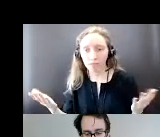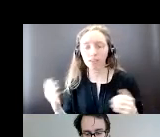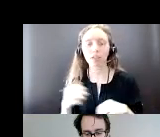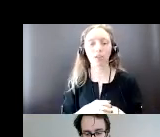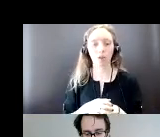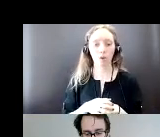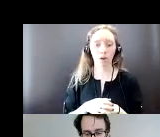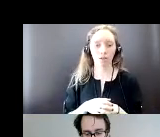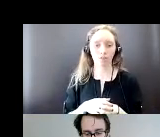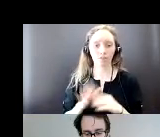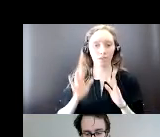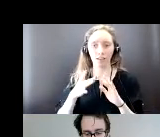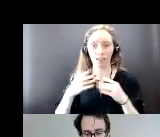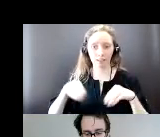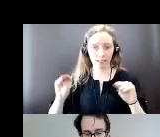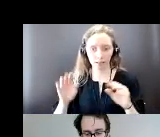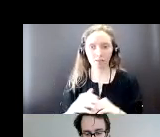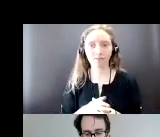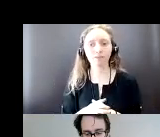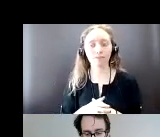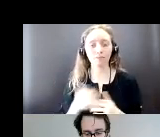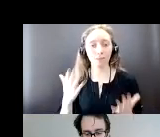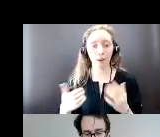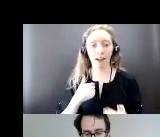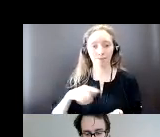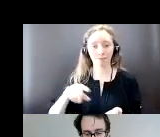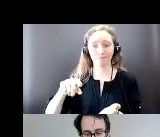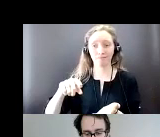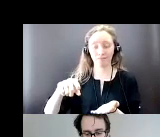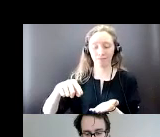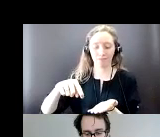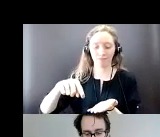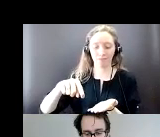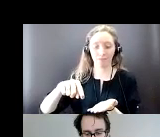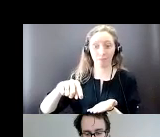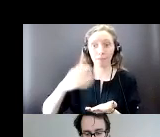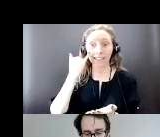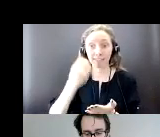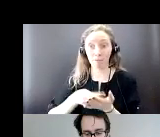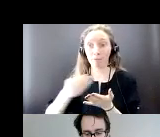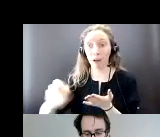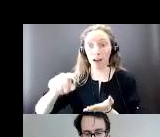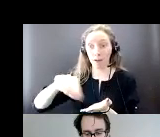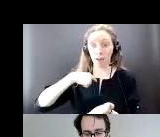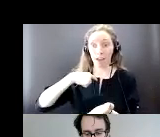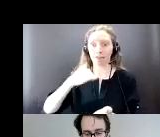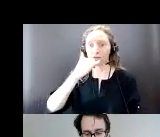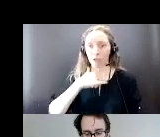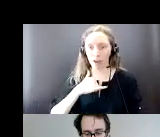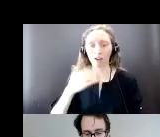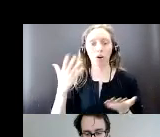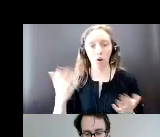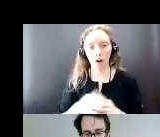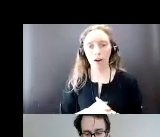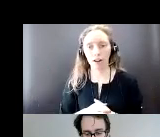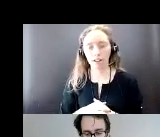They're at risk of receiving fraudulent payments. In many cases, victims will receive an overpayment with instructions to forward the difference to a